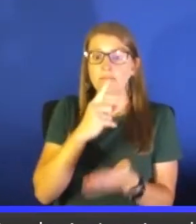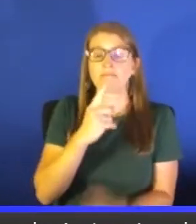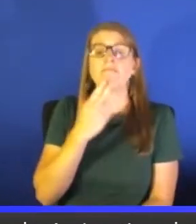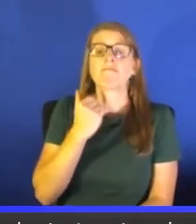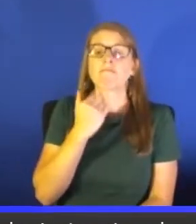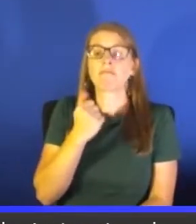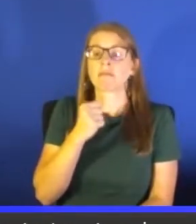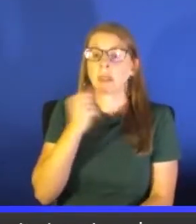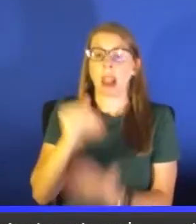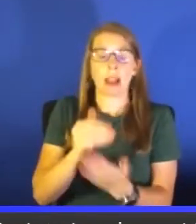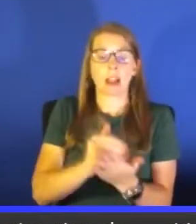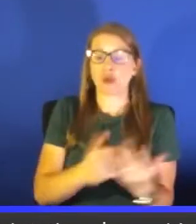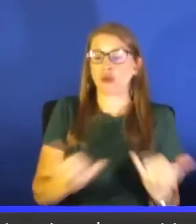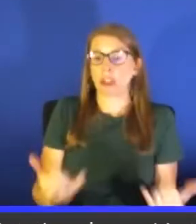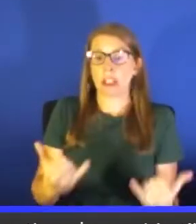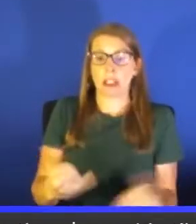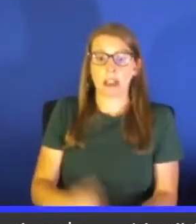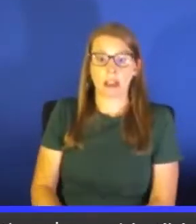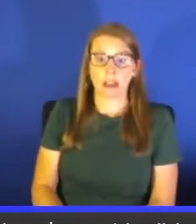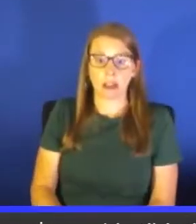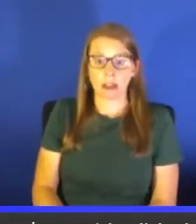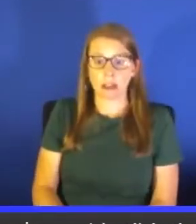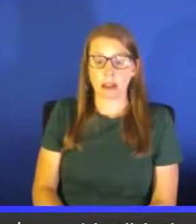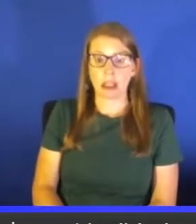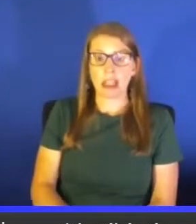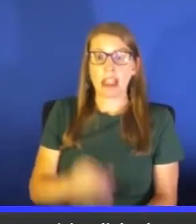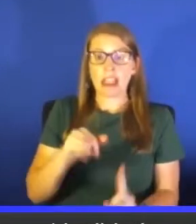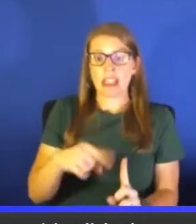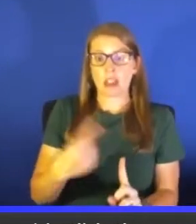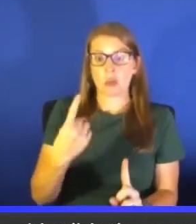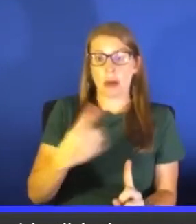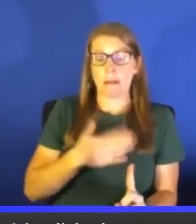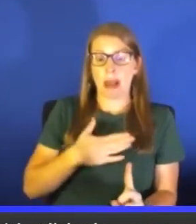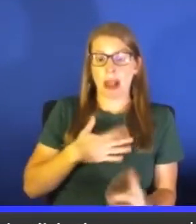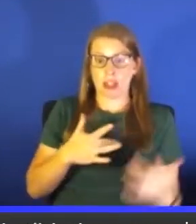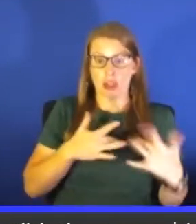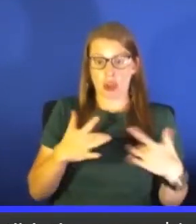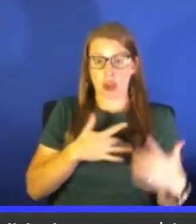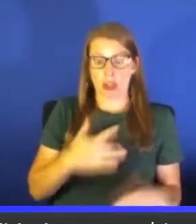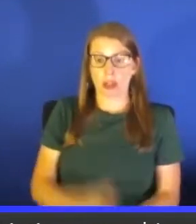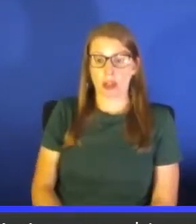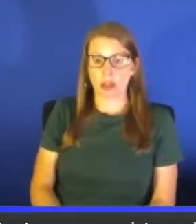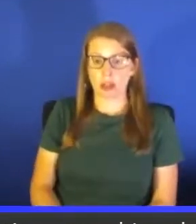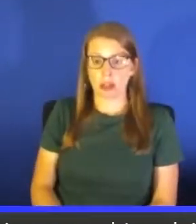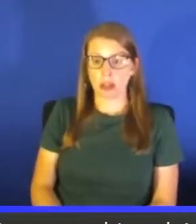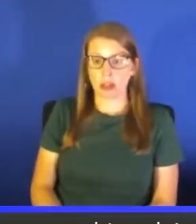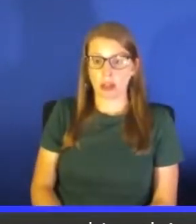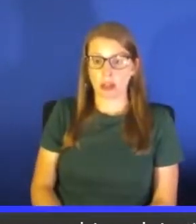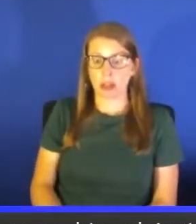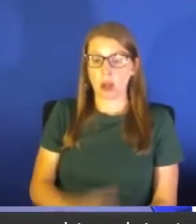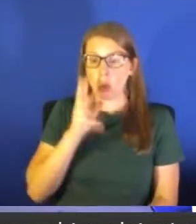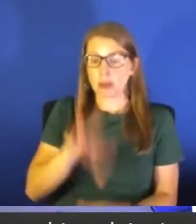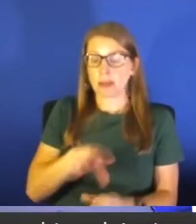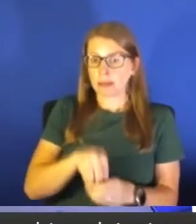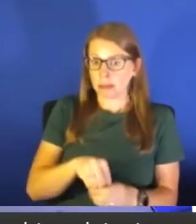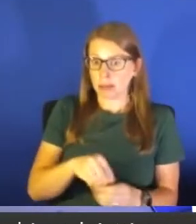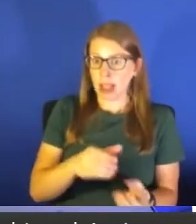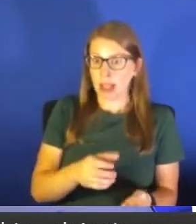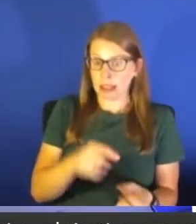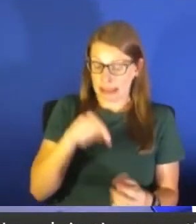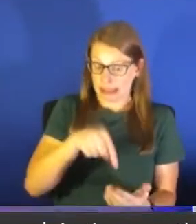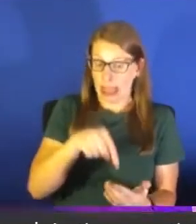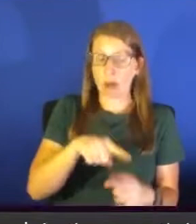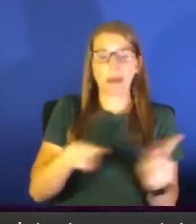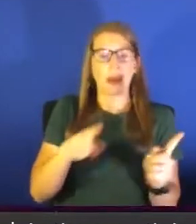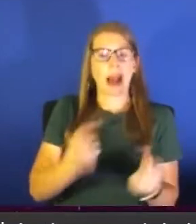listed currently at this time. And this is one of my concerns, is that it will tell you that it's contained in a product, but it won't tell you how much. Let's go to Bob Hallinan,